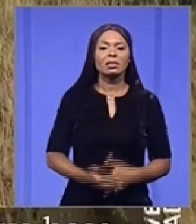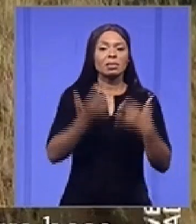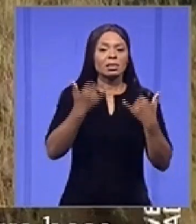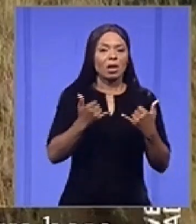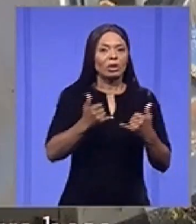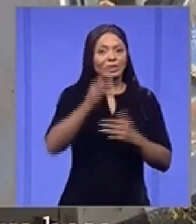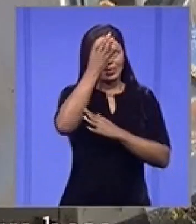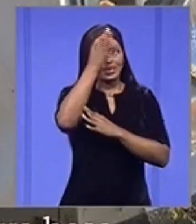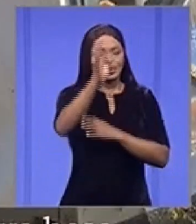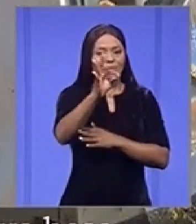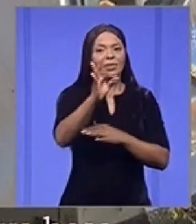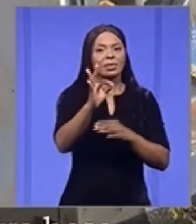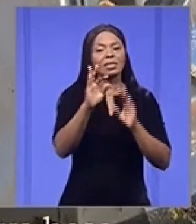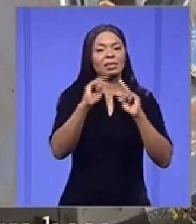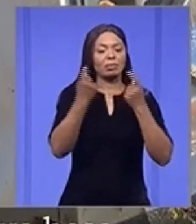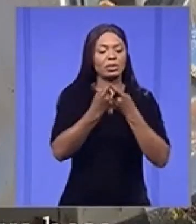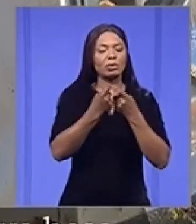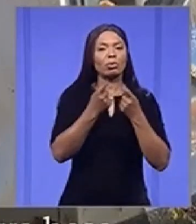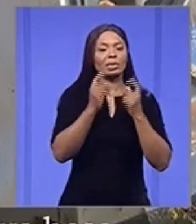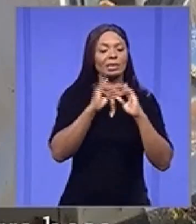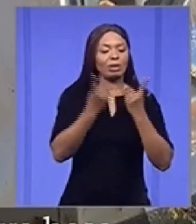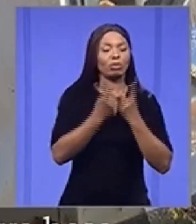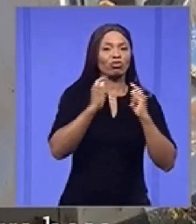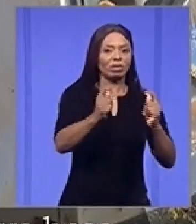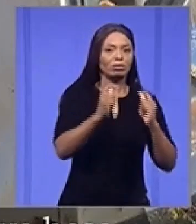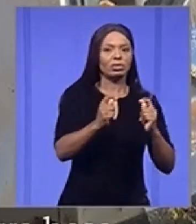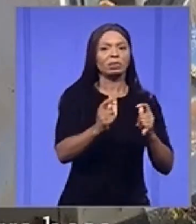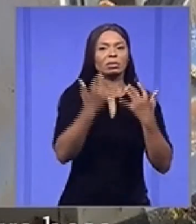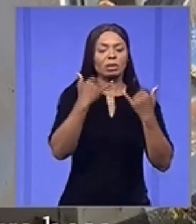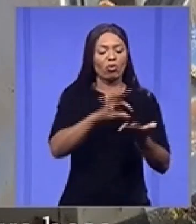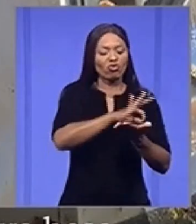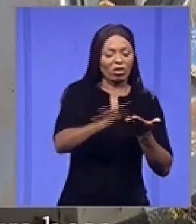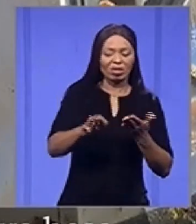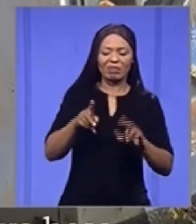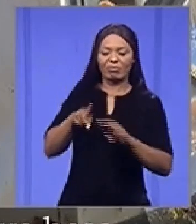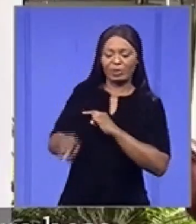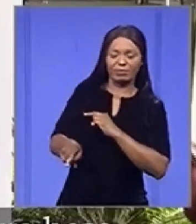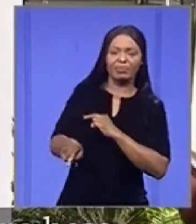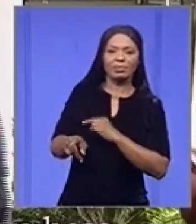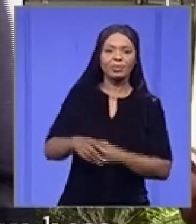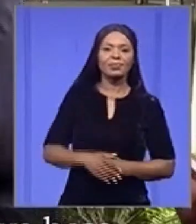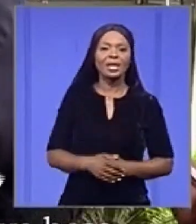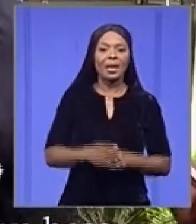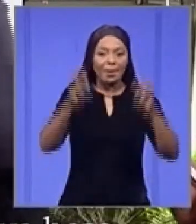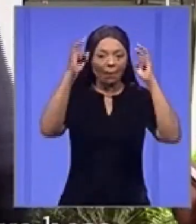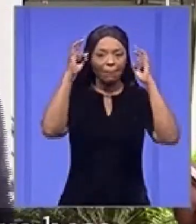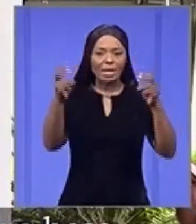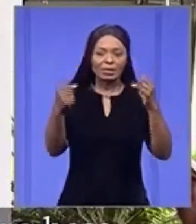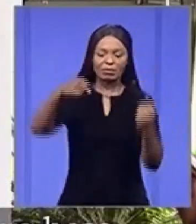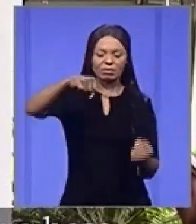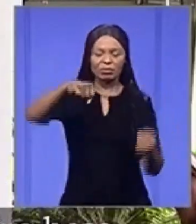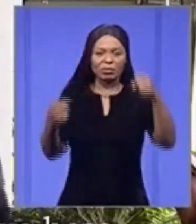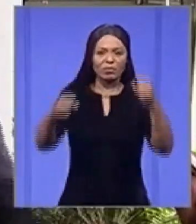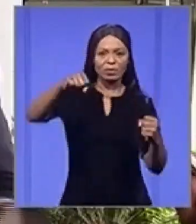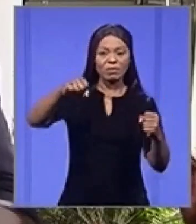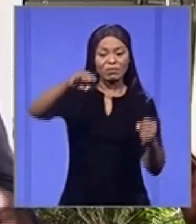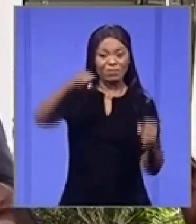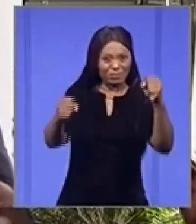mongwe wa bese e amegile mo kotsing. Bese e ile ya tswa tsile steering wheel bagaetso ba